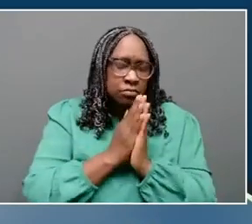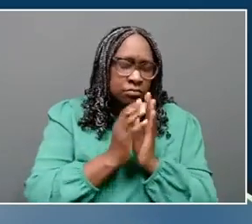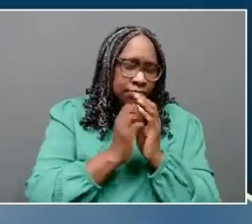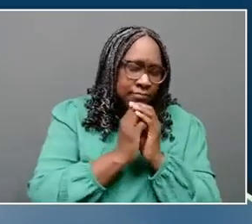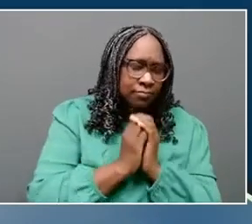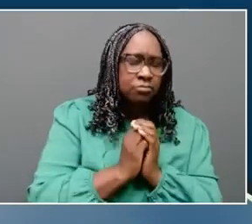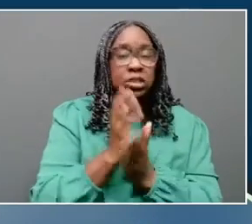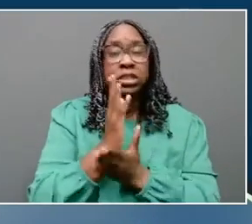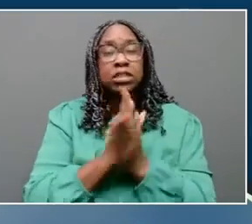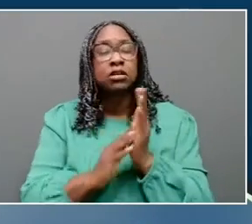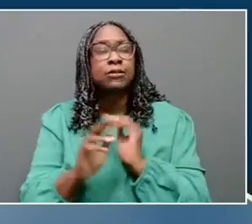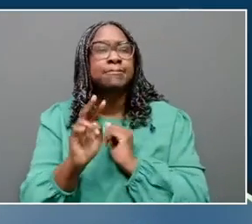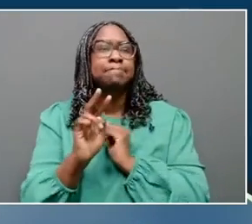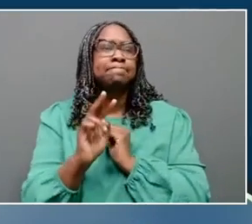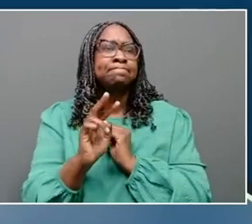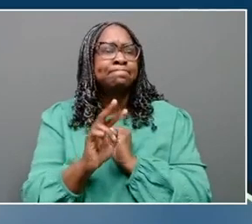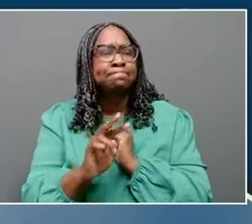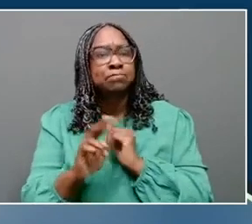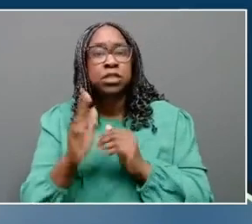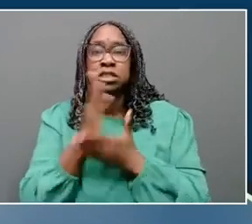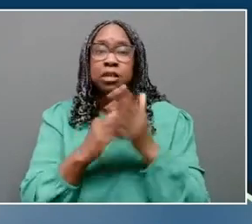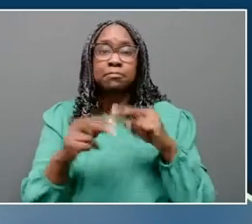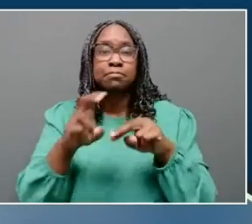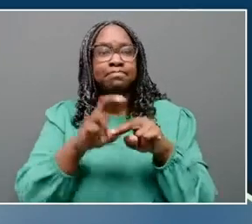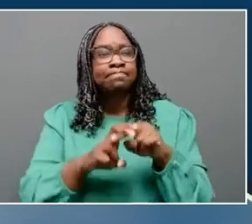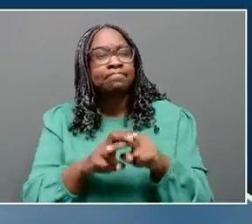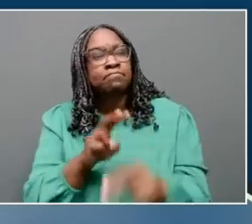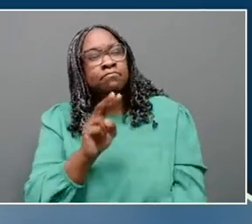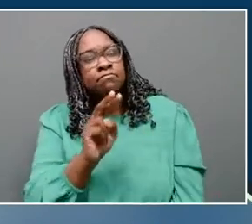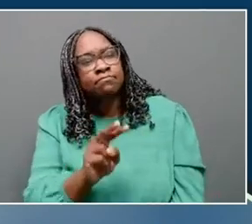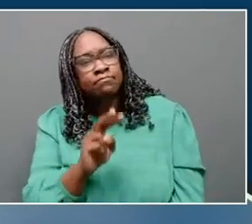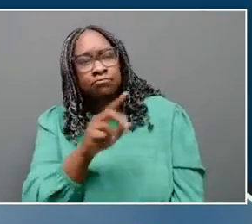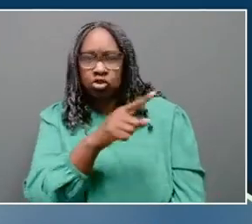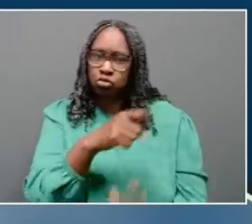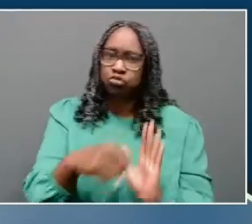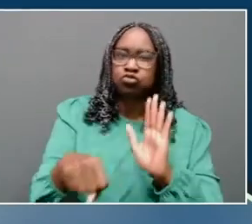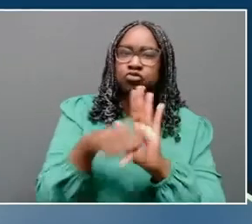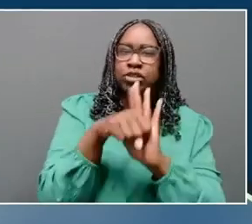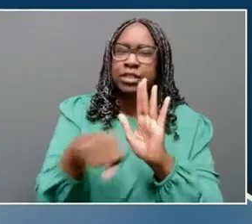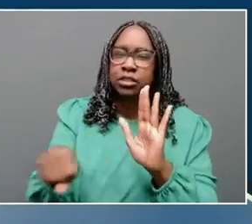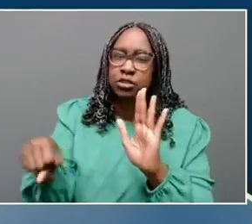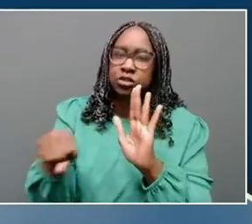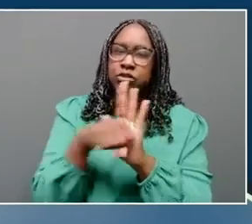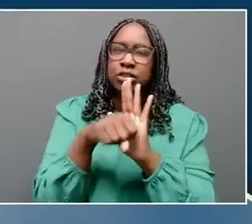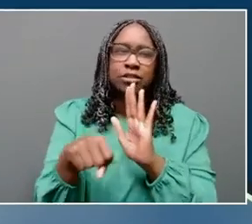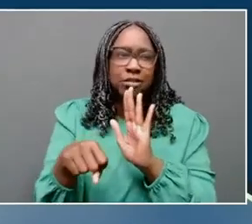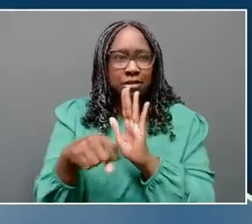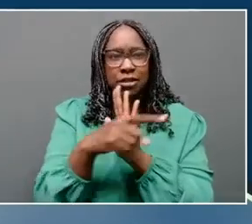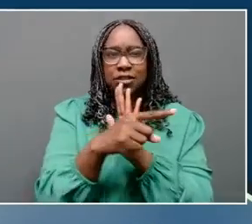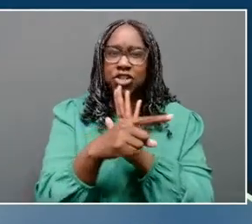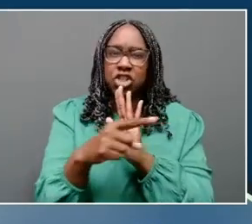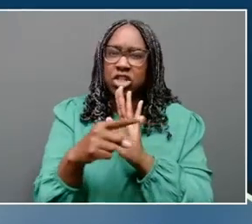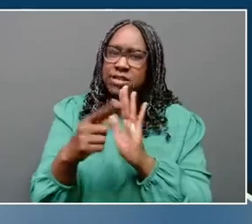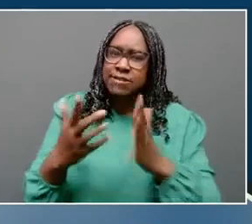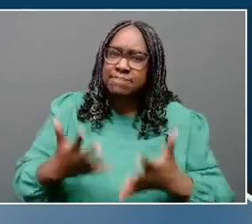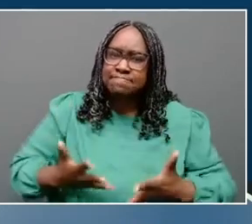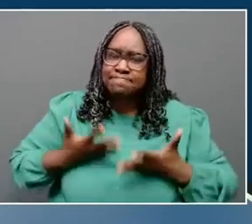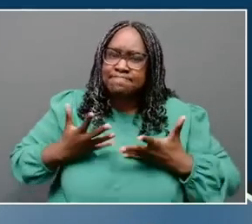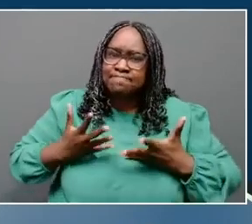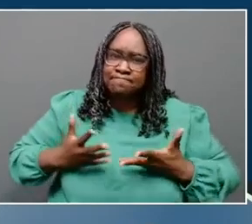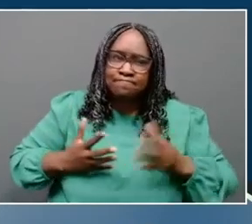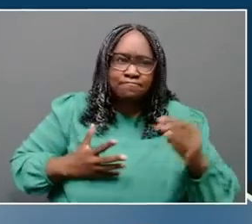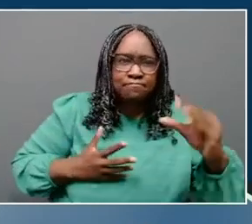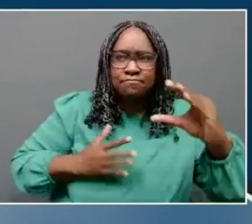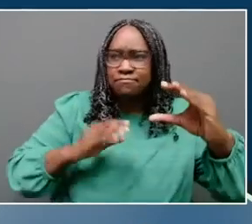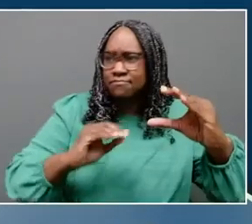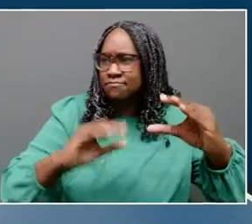and watch. But it was just a moment where she lifted up not only the individuals in this Capitol, but I